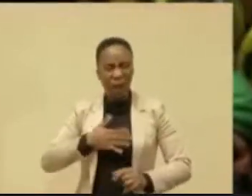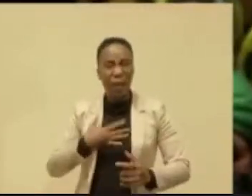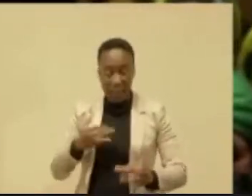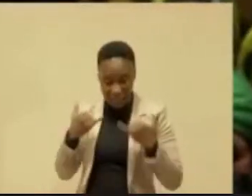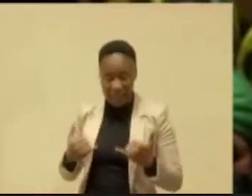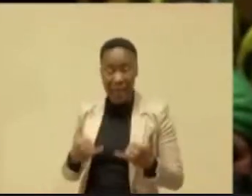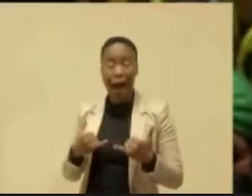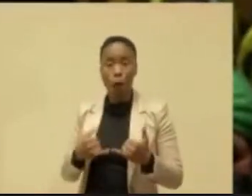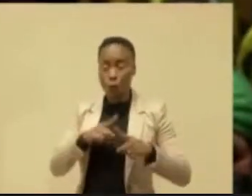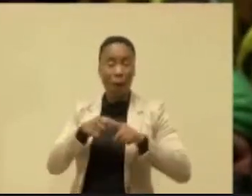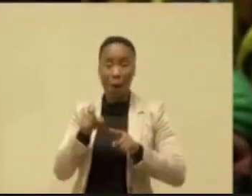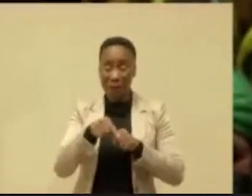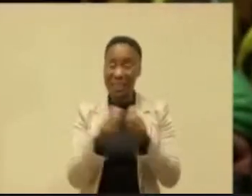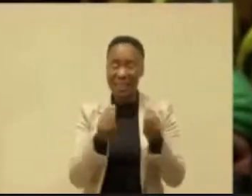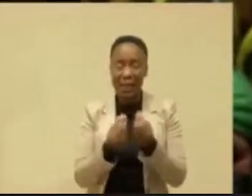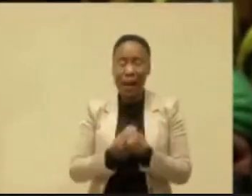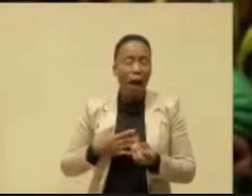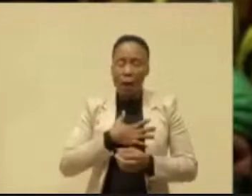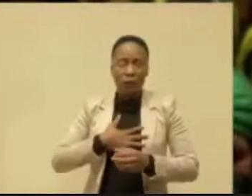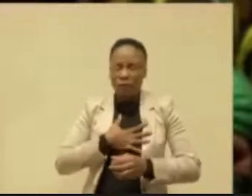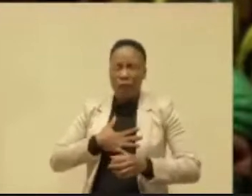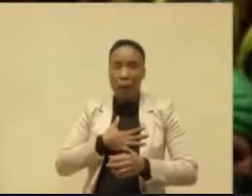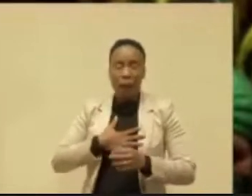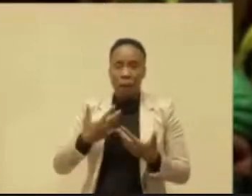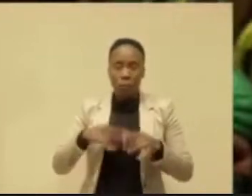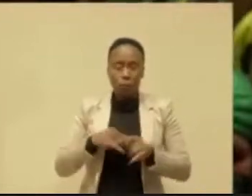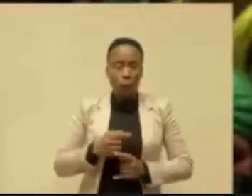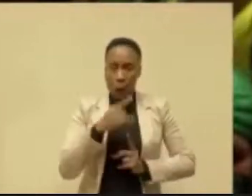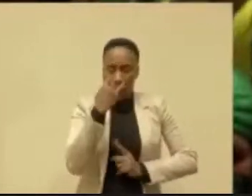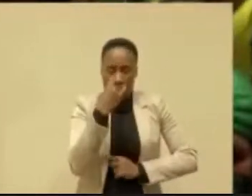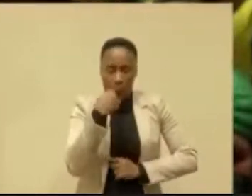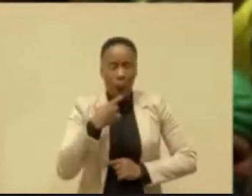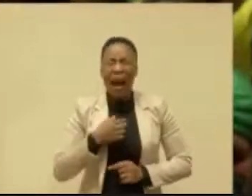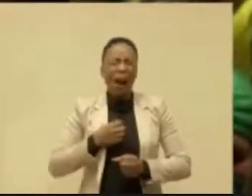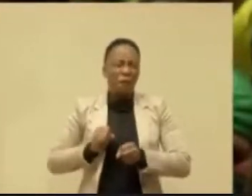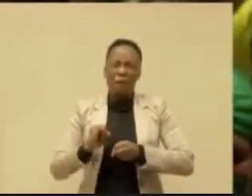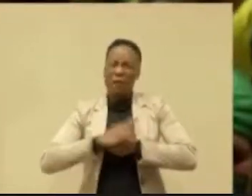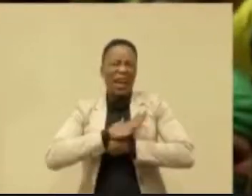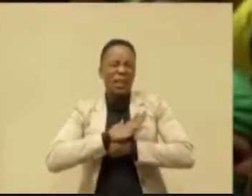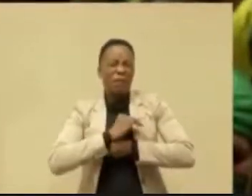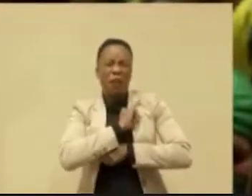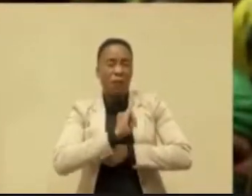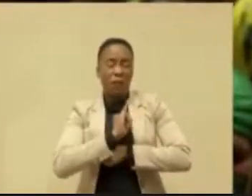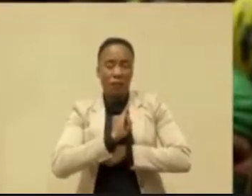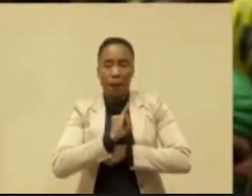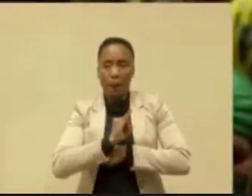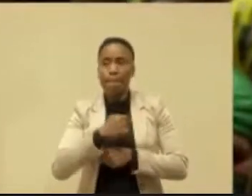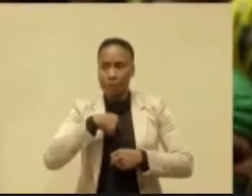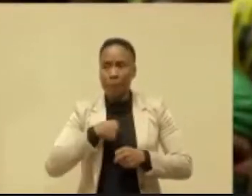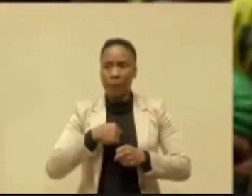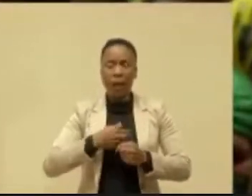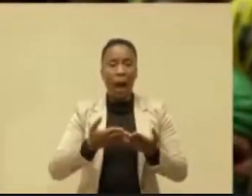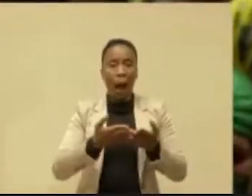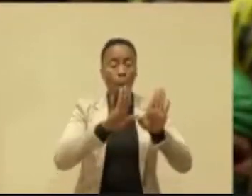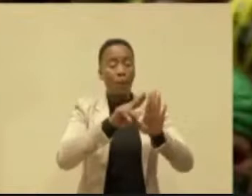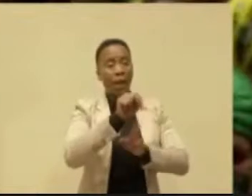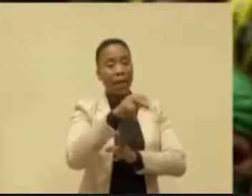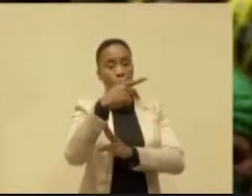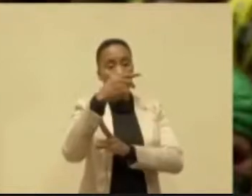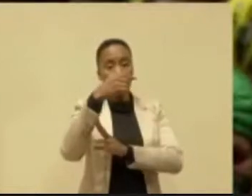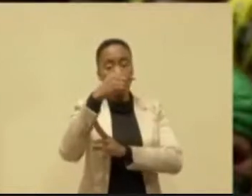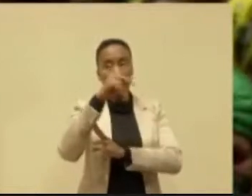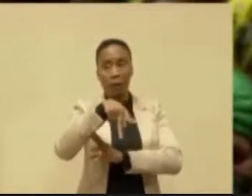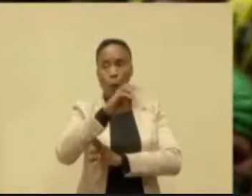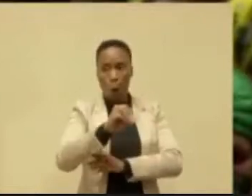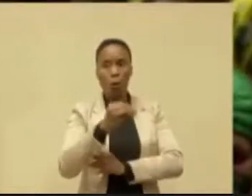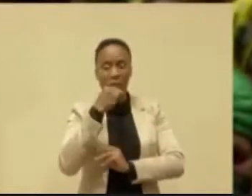accident where the society i become volunteering it has affected me and then i opened an npo called room a child